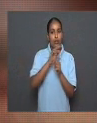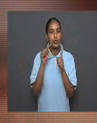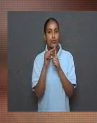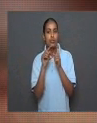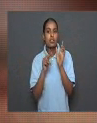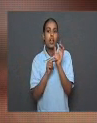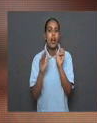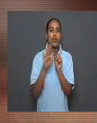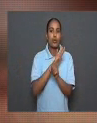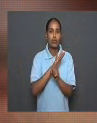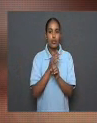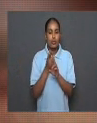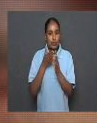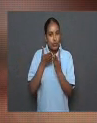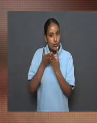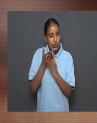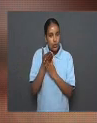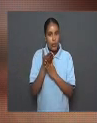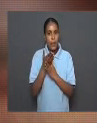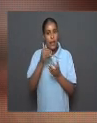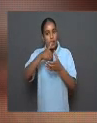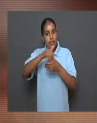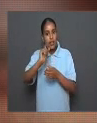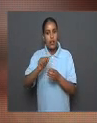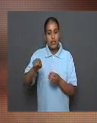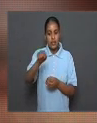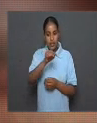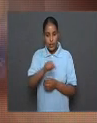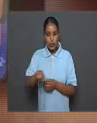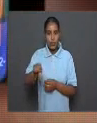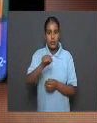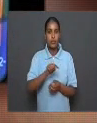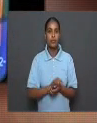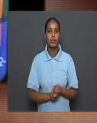the cathode through the external circuit.